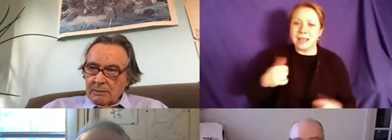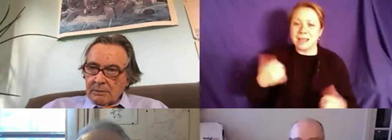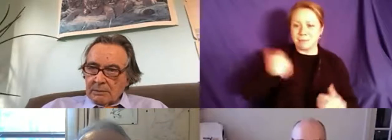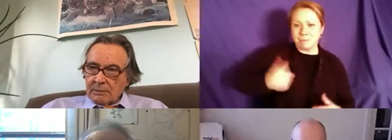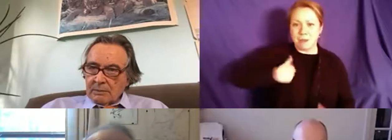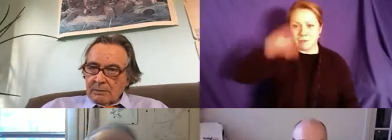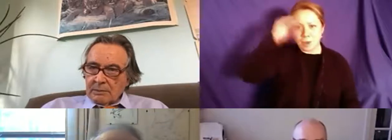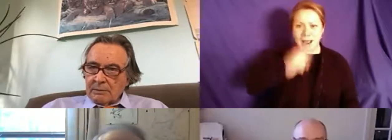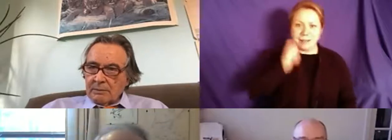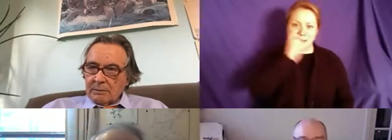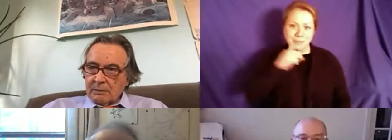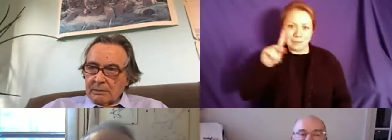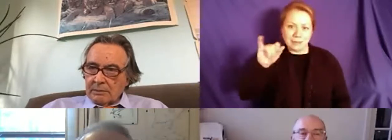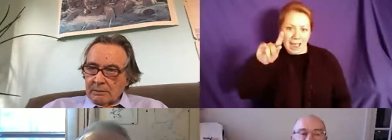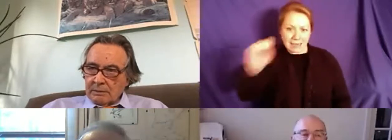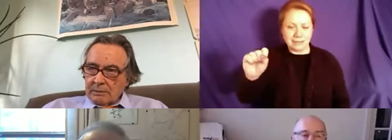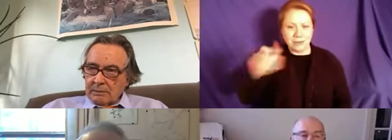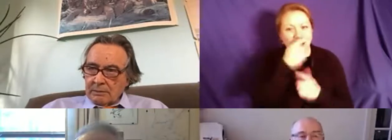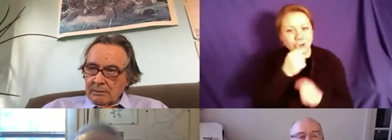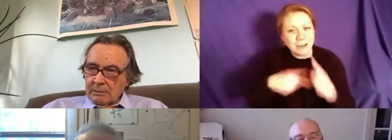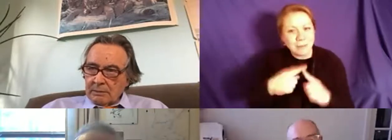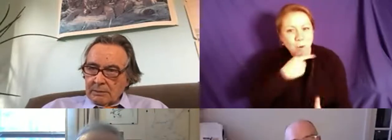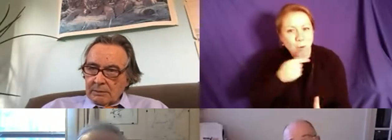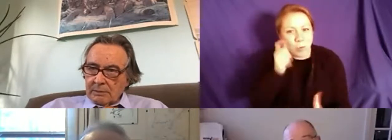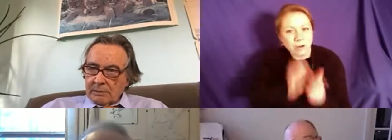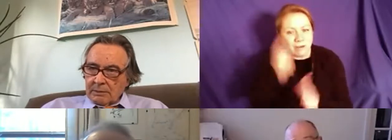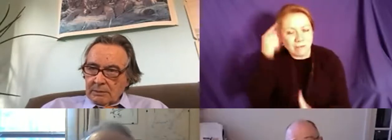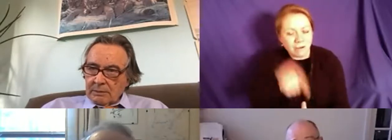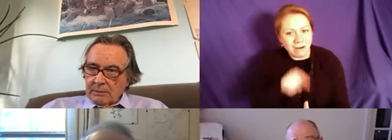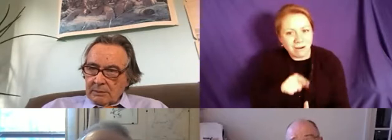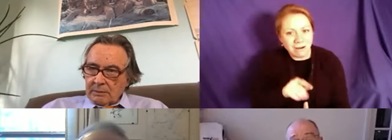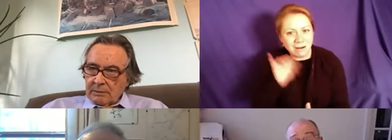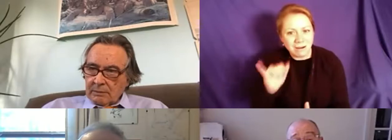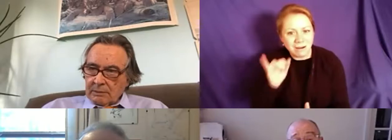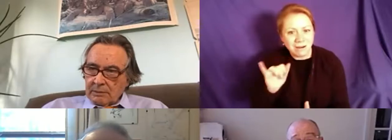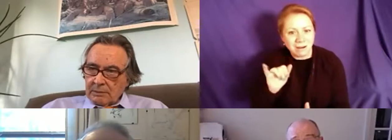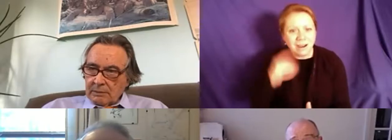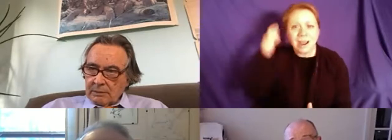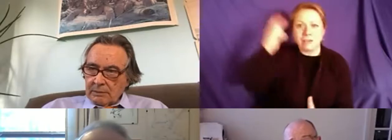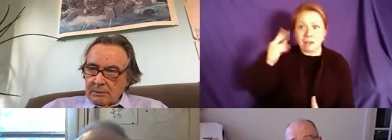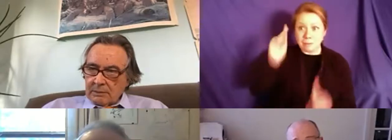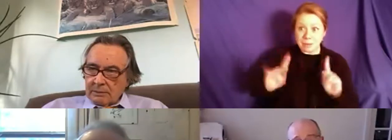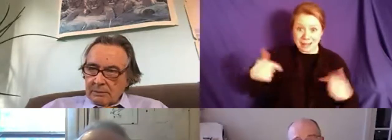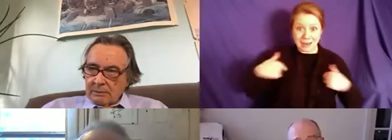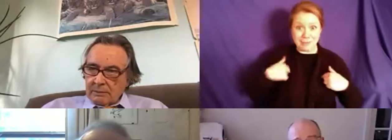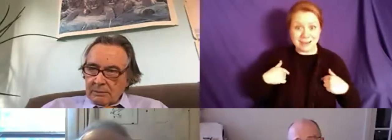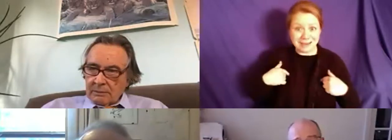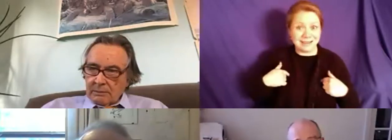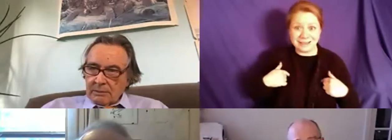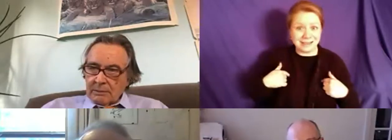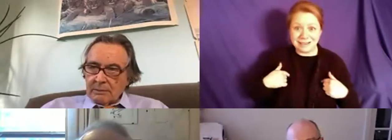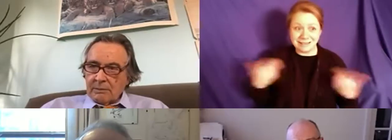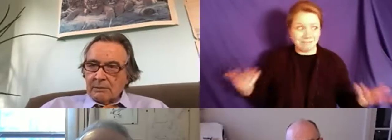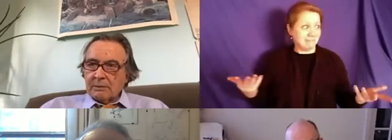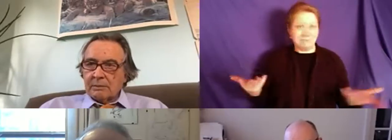interesting thing about, well, who is this for? And I realized, well, it's for people like me who didn't have any other